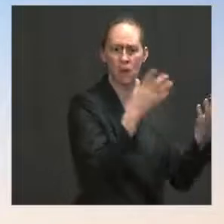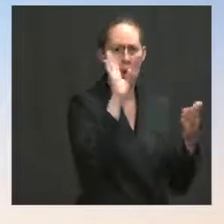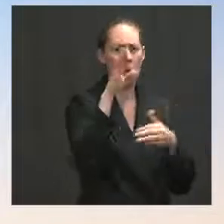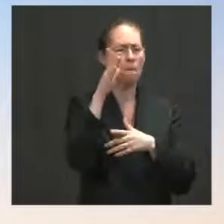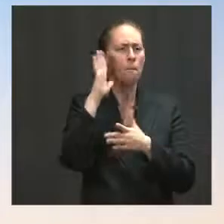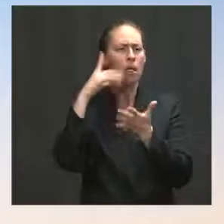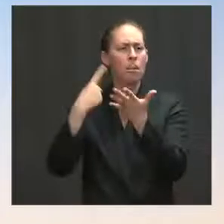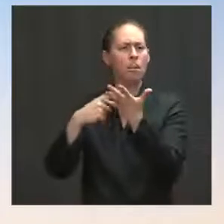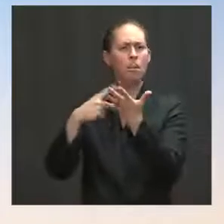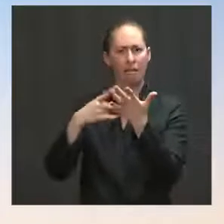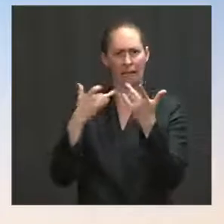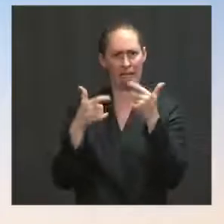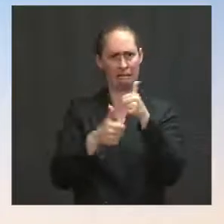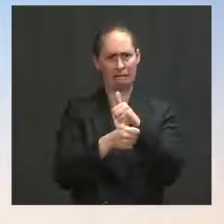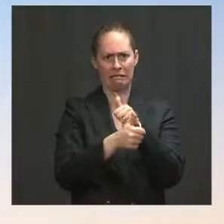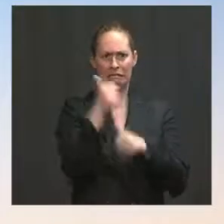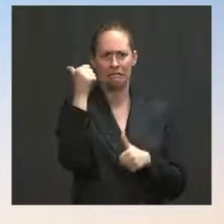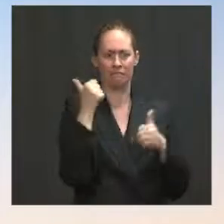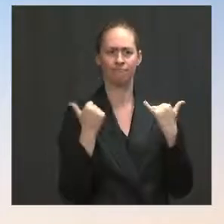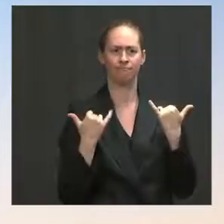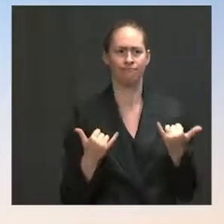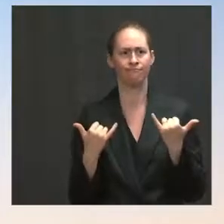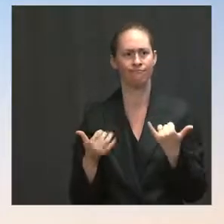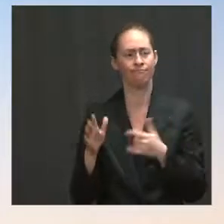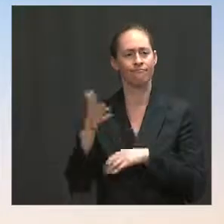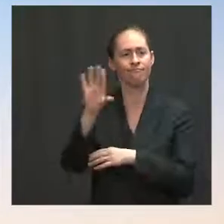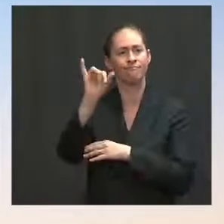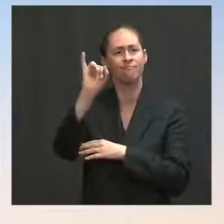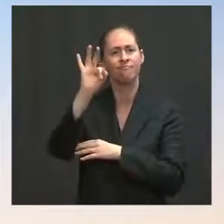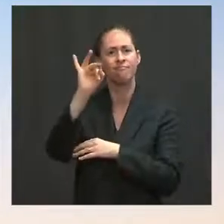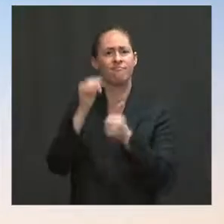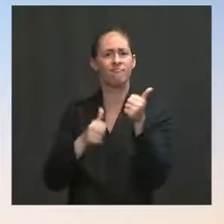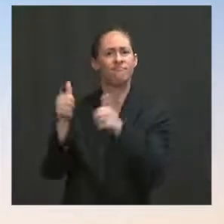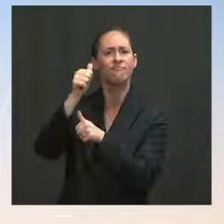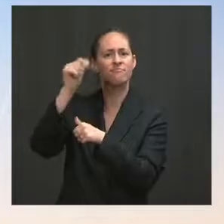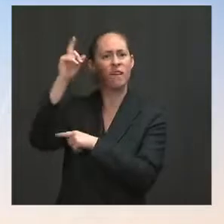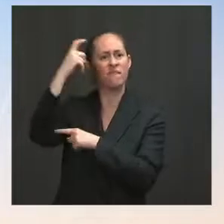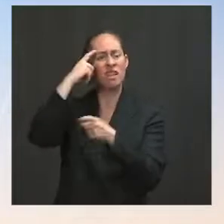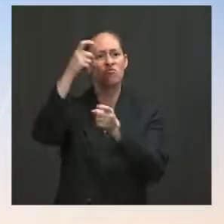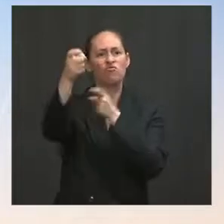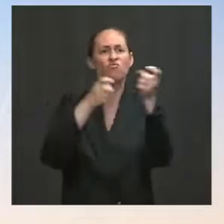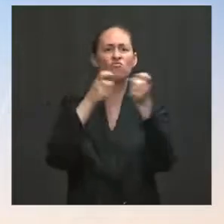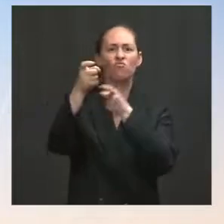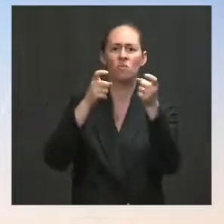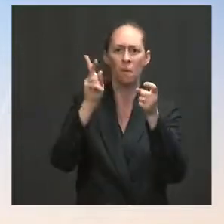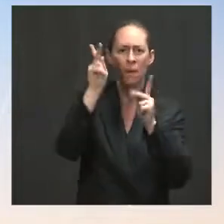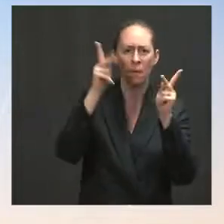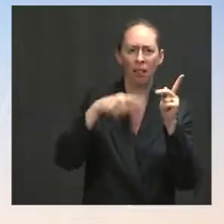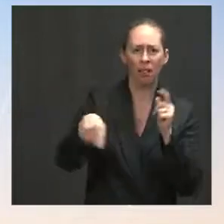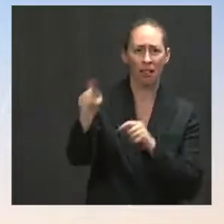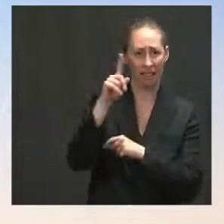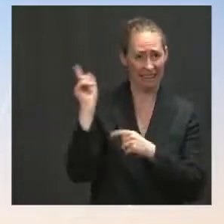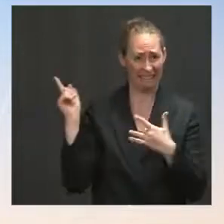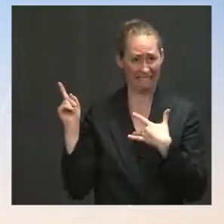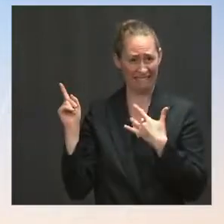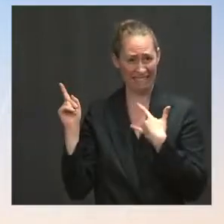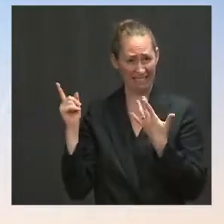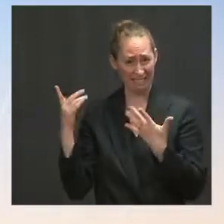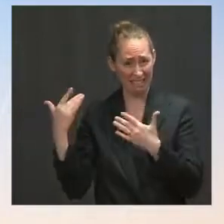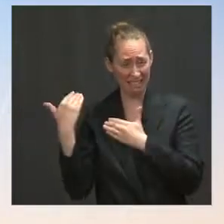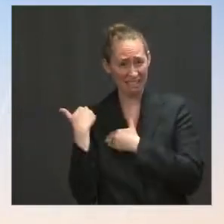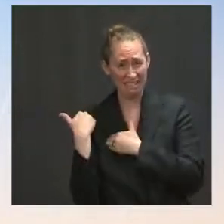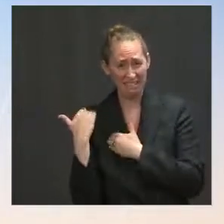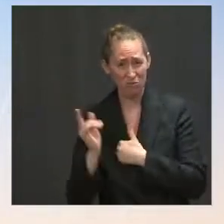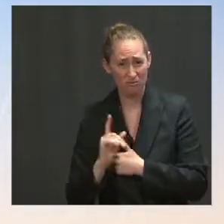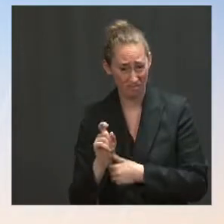these voting rights? Mm-hmm. Does he not see that role for himself? I think the president sees his role as somebody who can speak from the bully pulpit